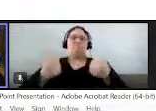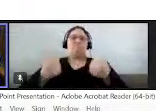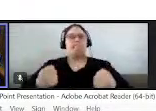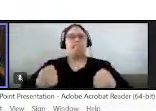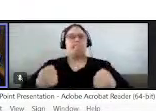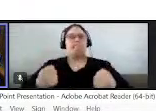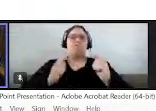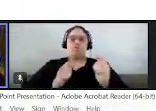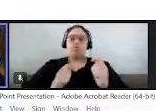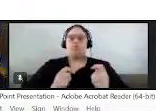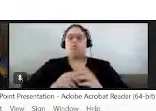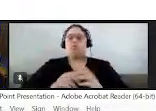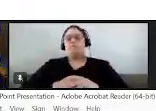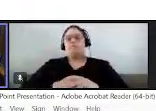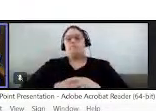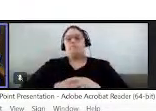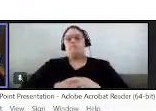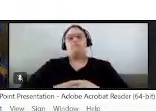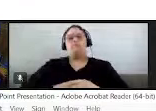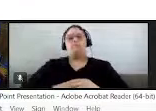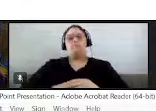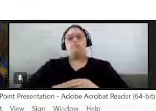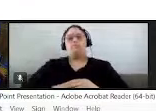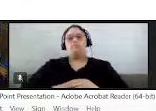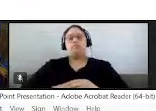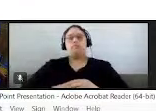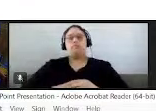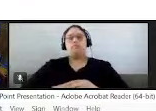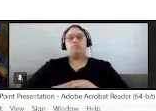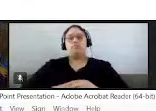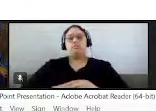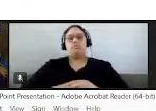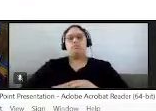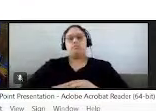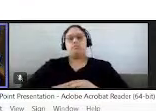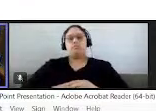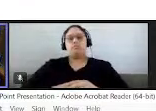got bigger,